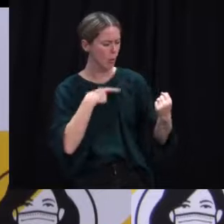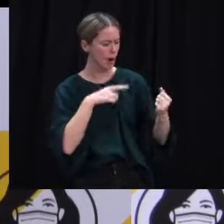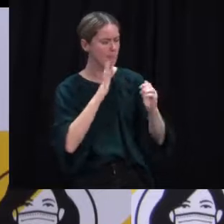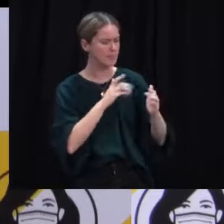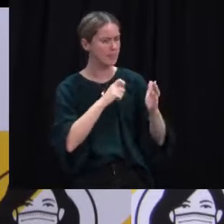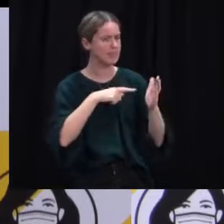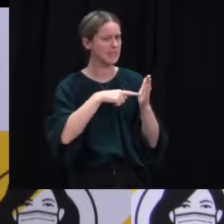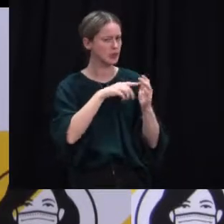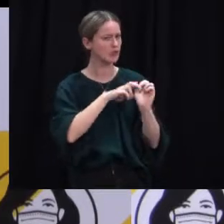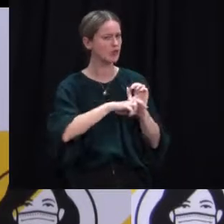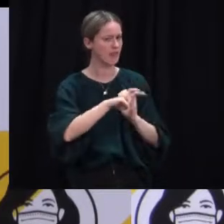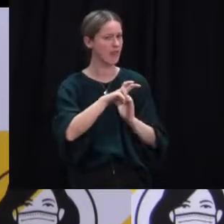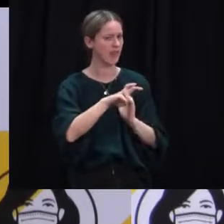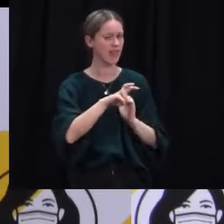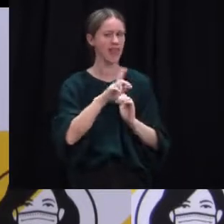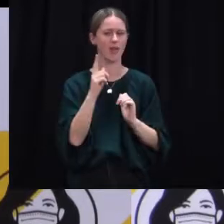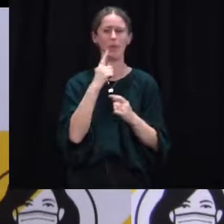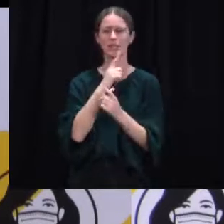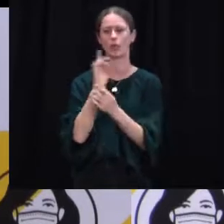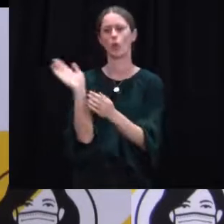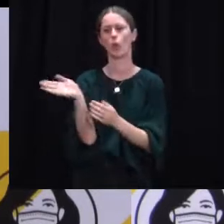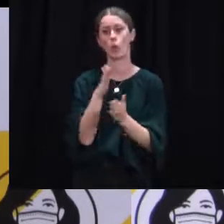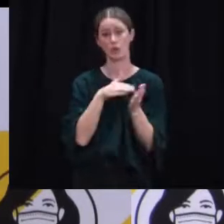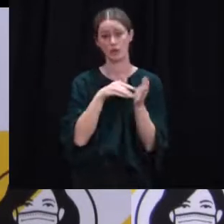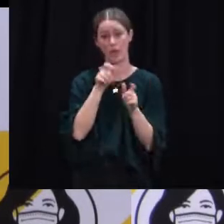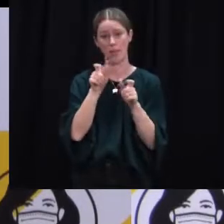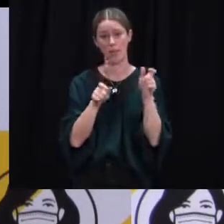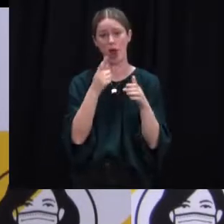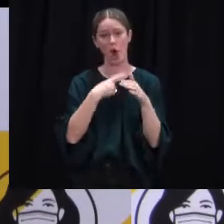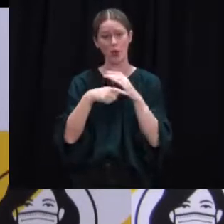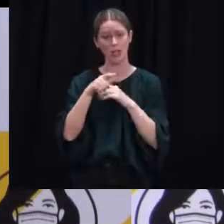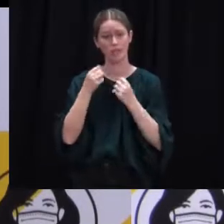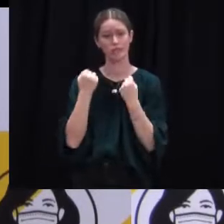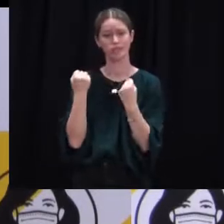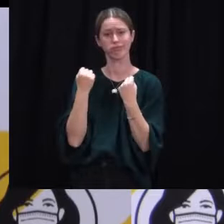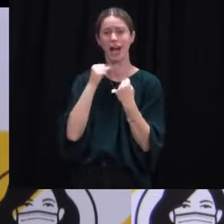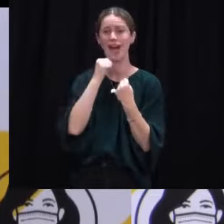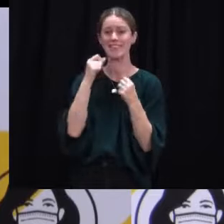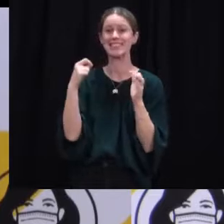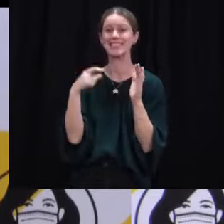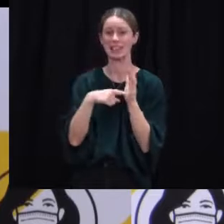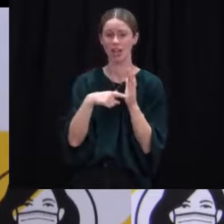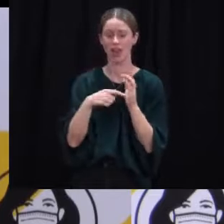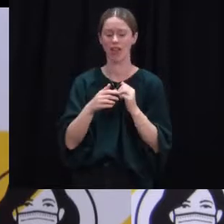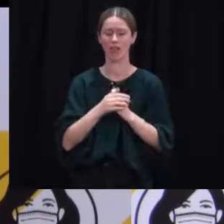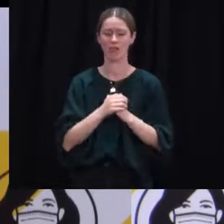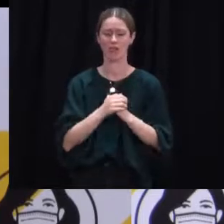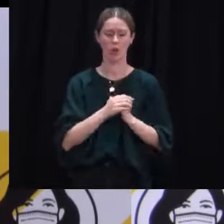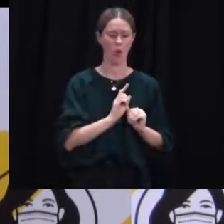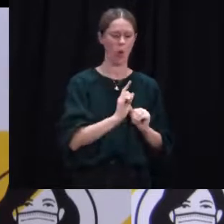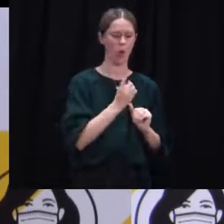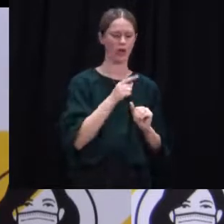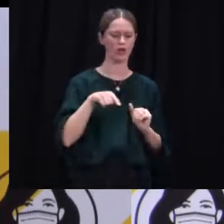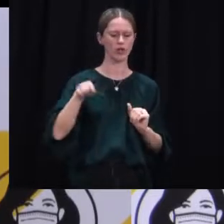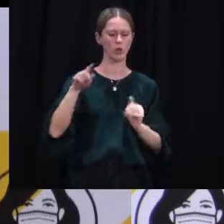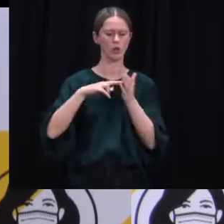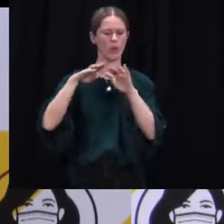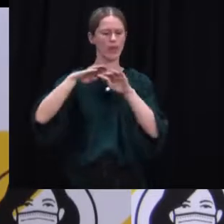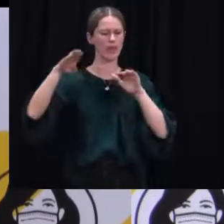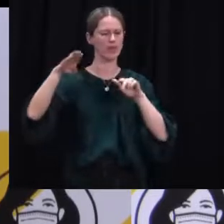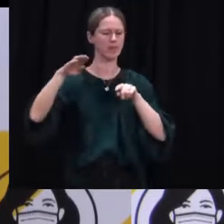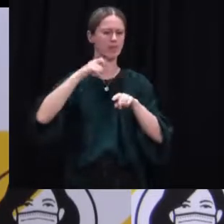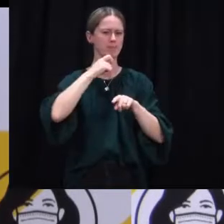that. Law enforcement are working hard to make sure that people are only travelling for essential travel, and that's our message to all New Zealanders. You should